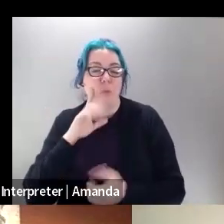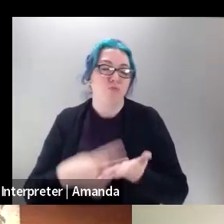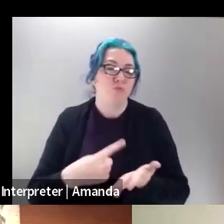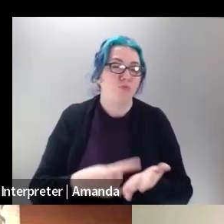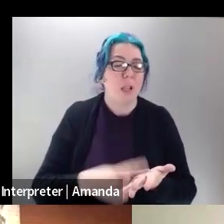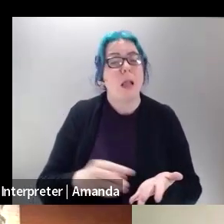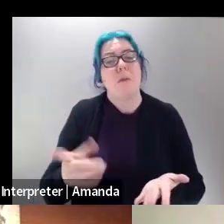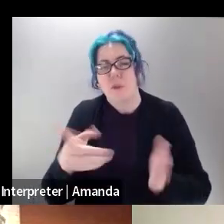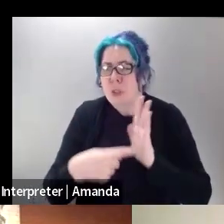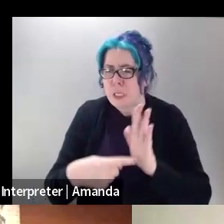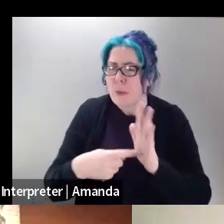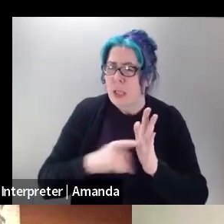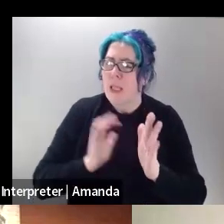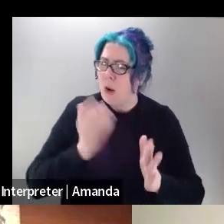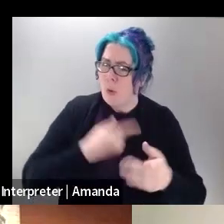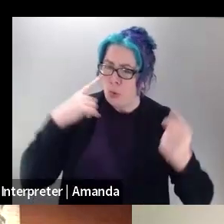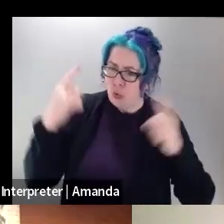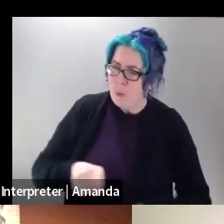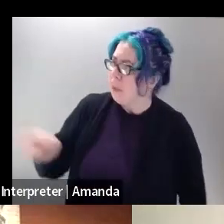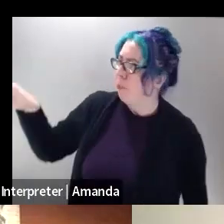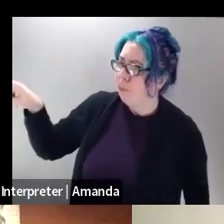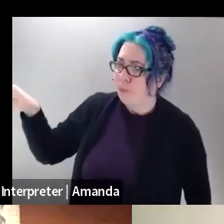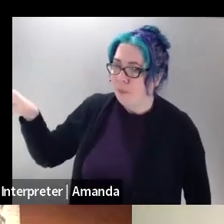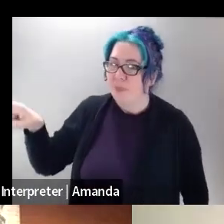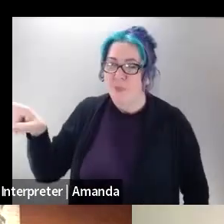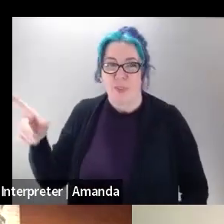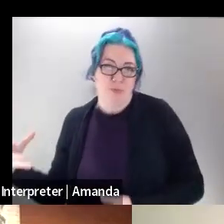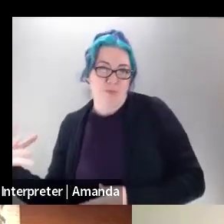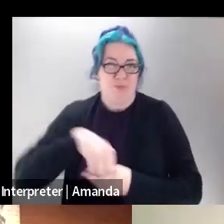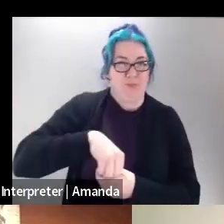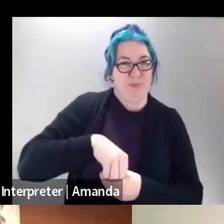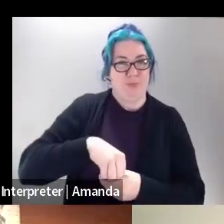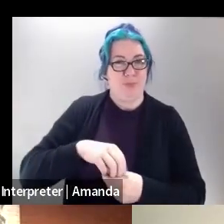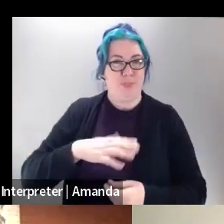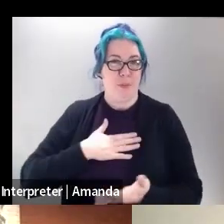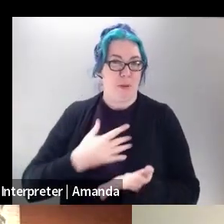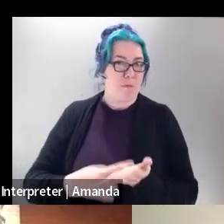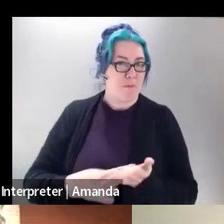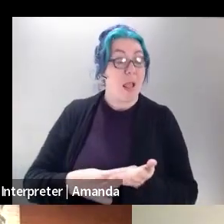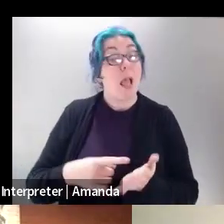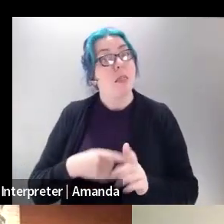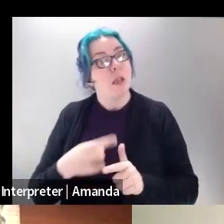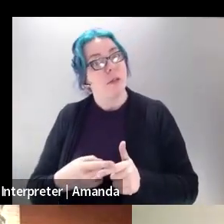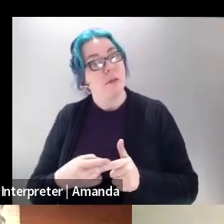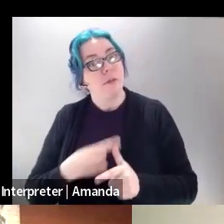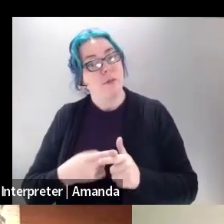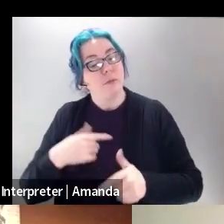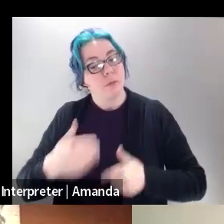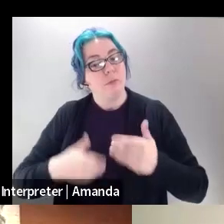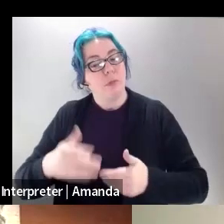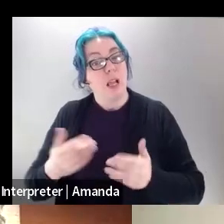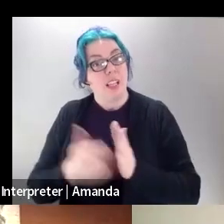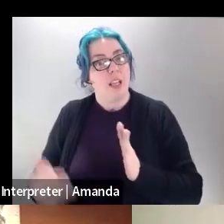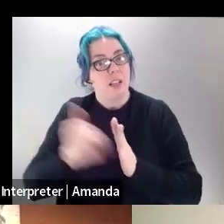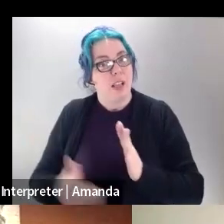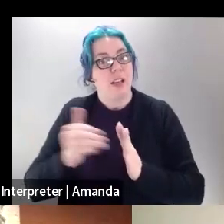always super successful with this. If part of the process that you decide on is a